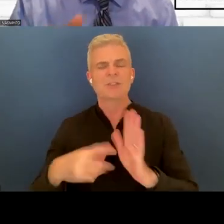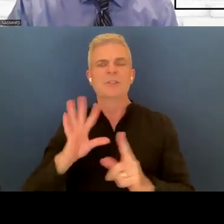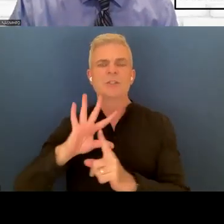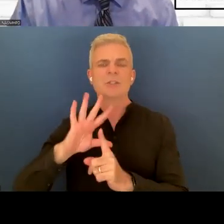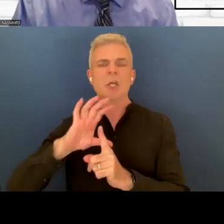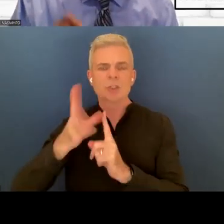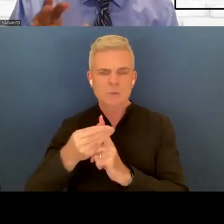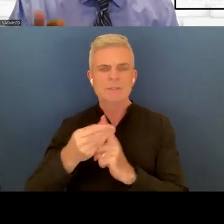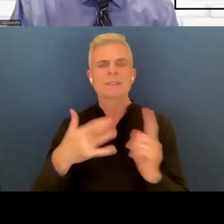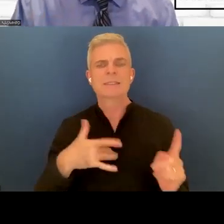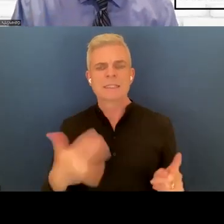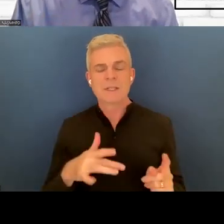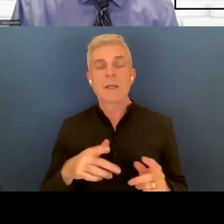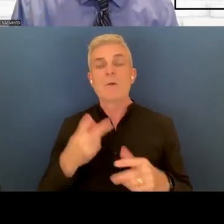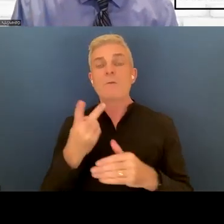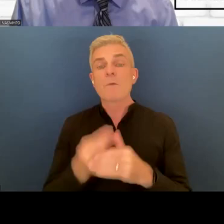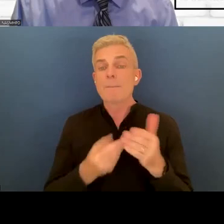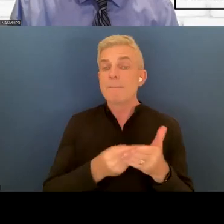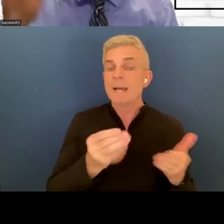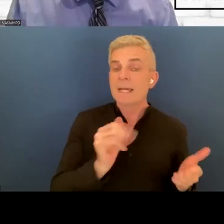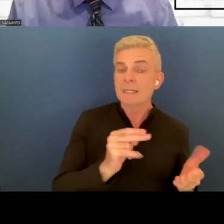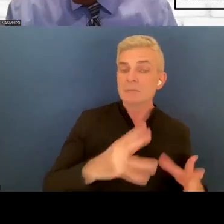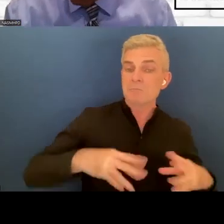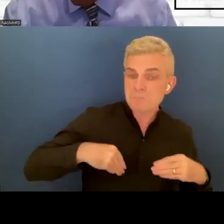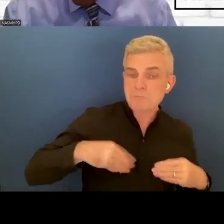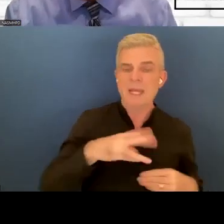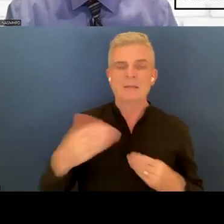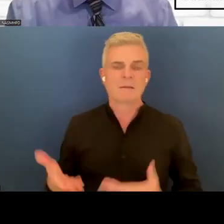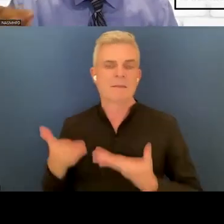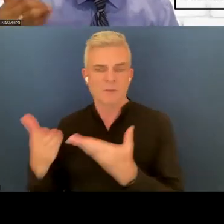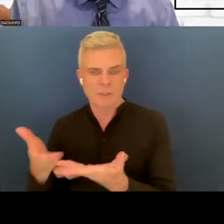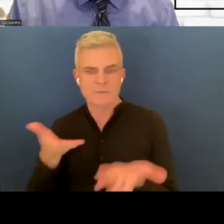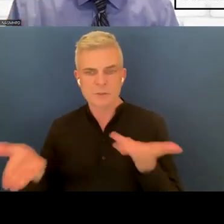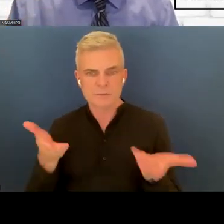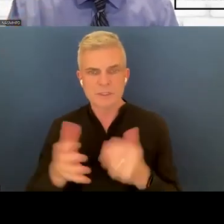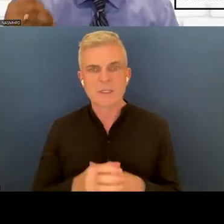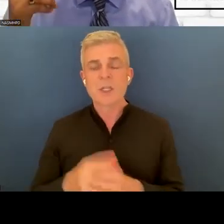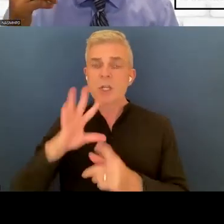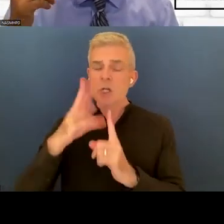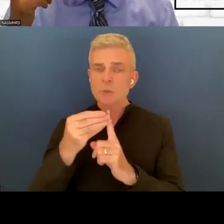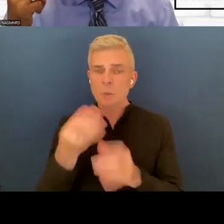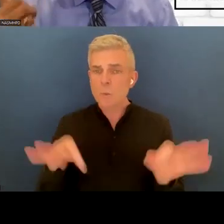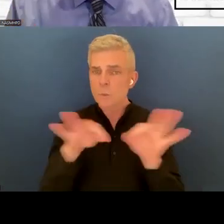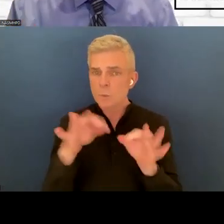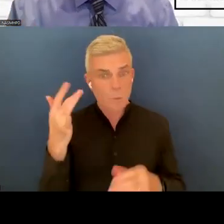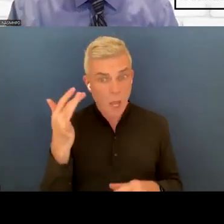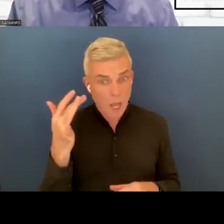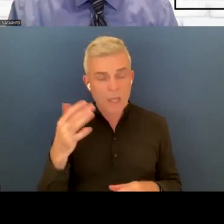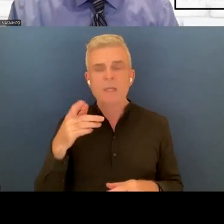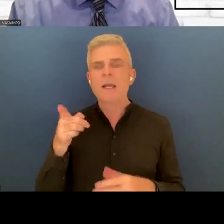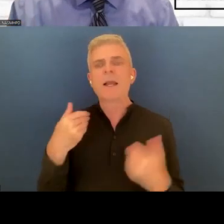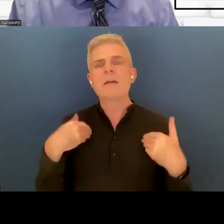sensitivity, both from buy-in as well as delivery of service. Now, why is culture important? Culture is important because it plays a